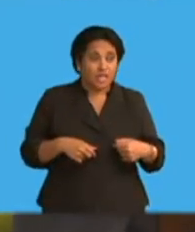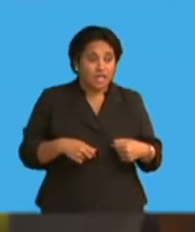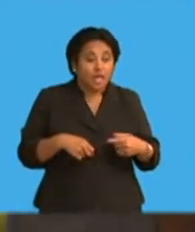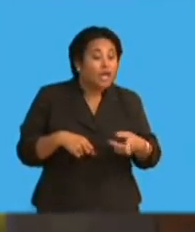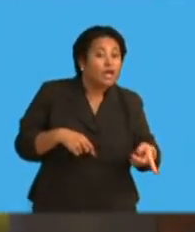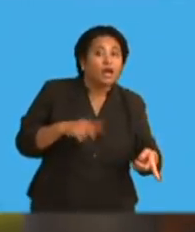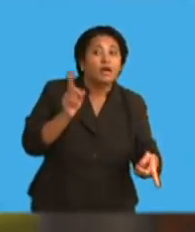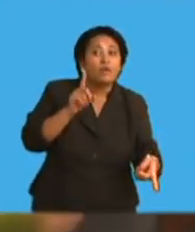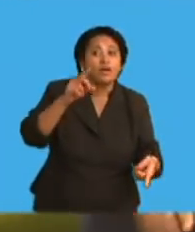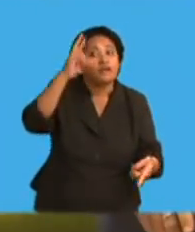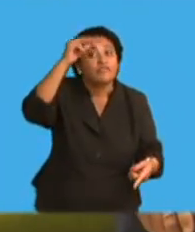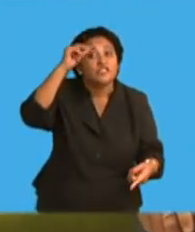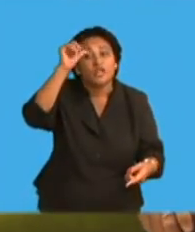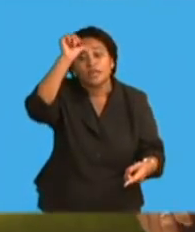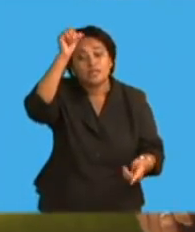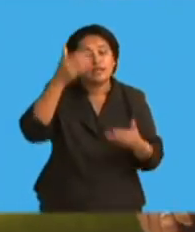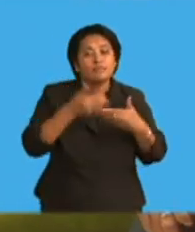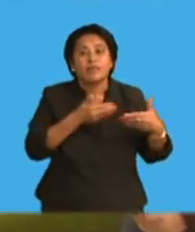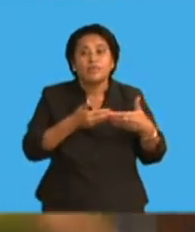baby.